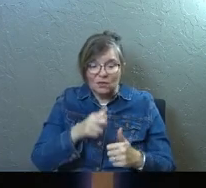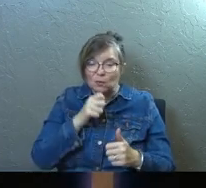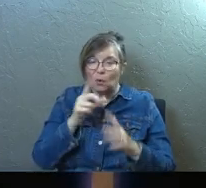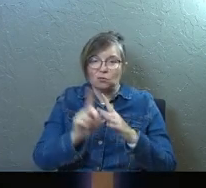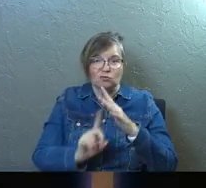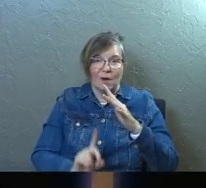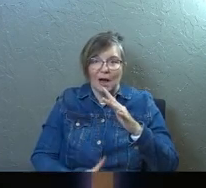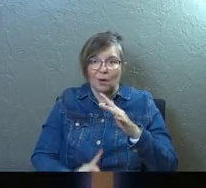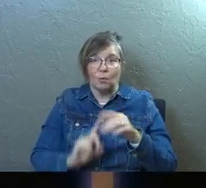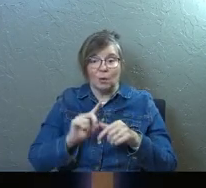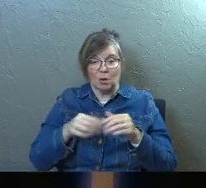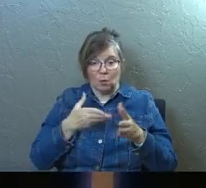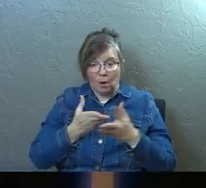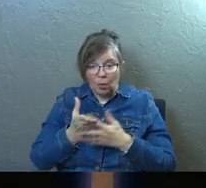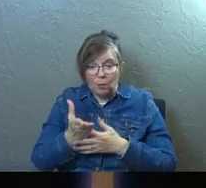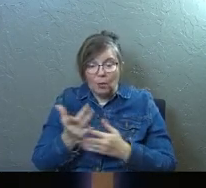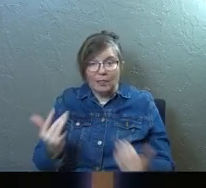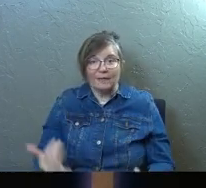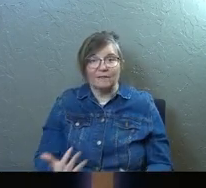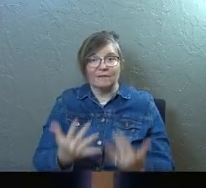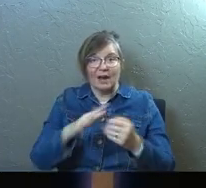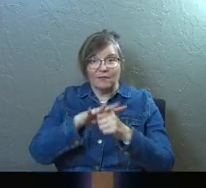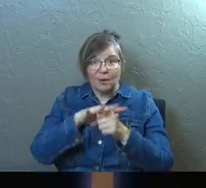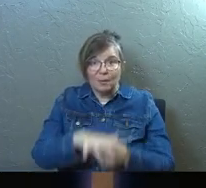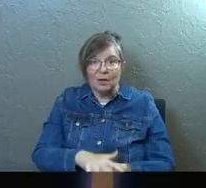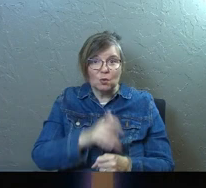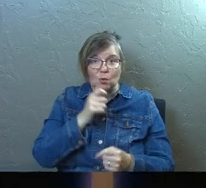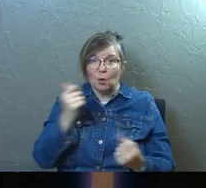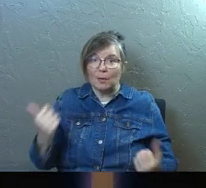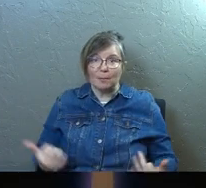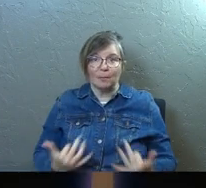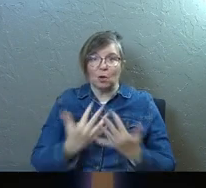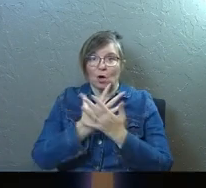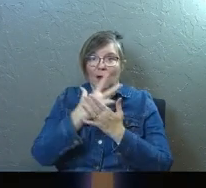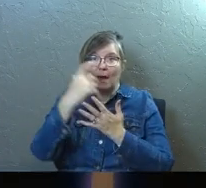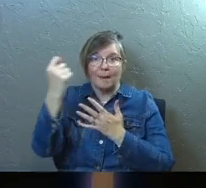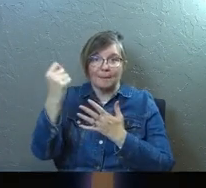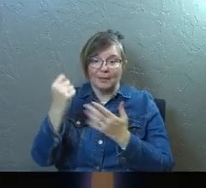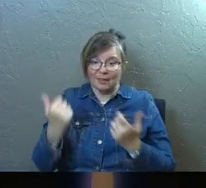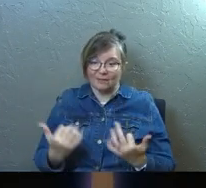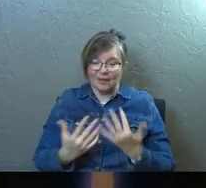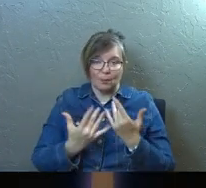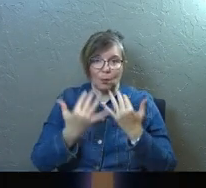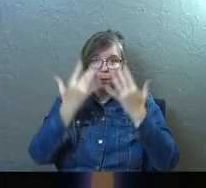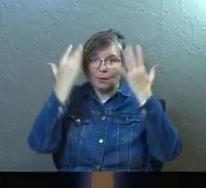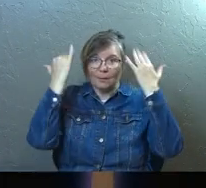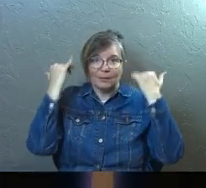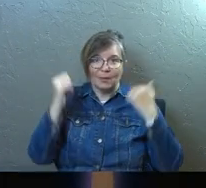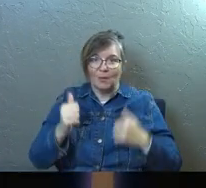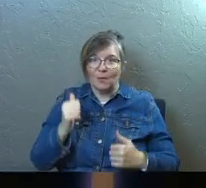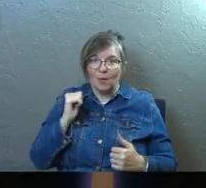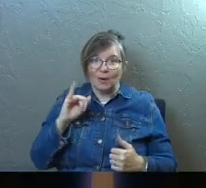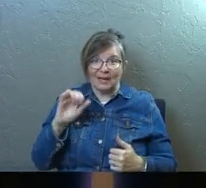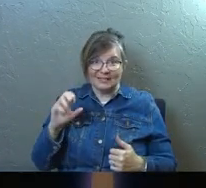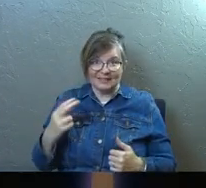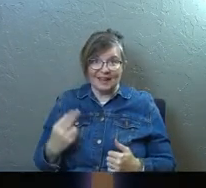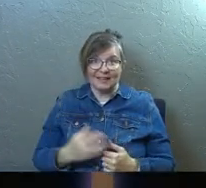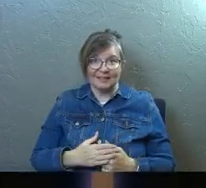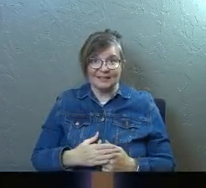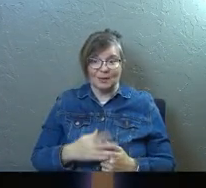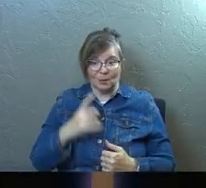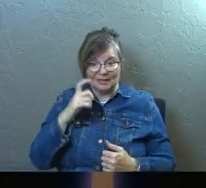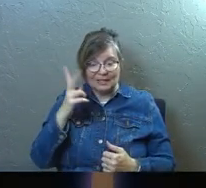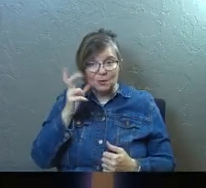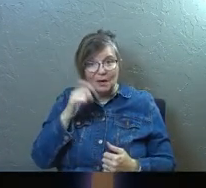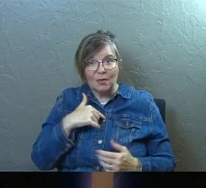not drown. When you walk through the fire of oppression, you will not be burned up. The flames will not consume you, it says in Isaiah. Don't